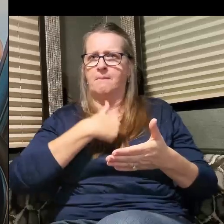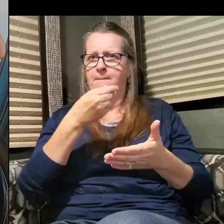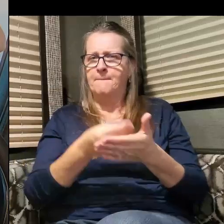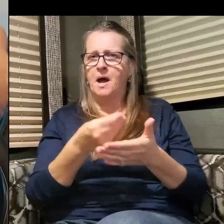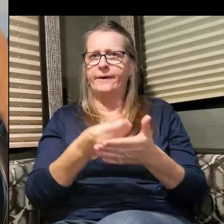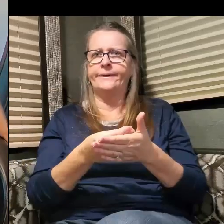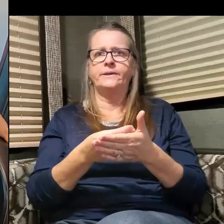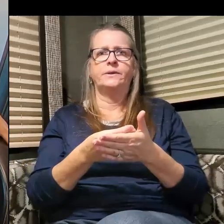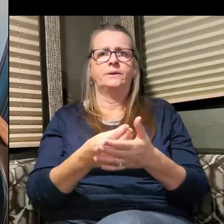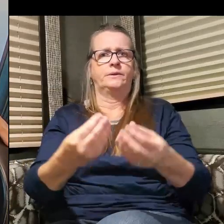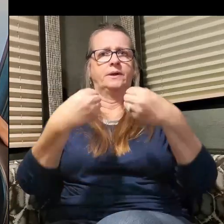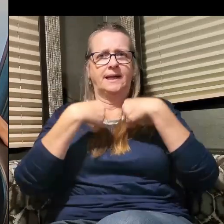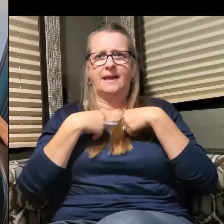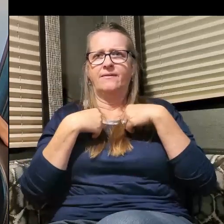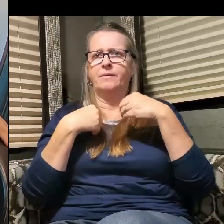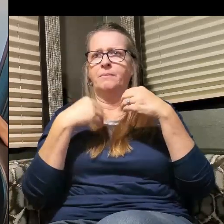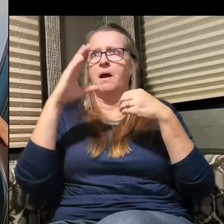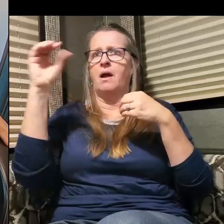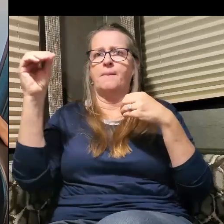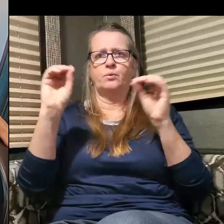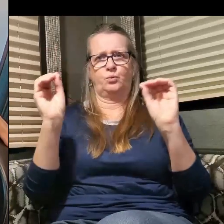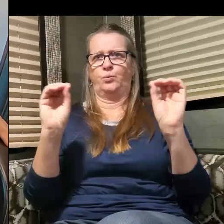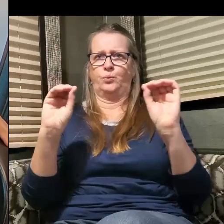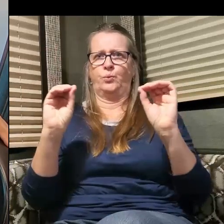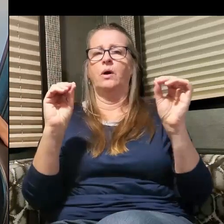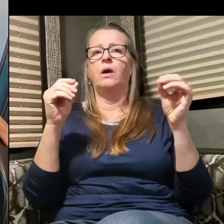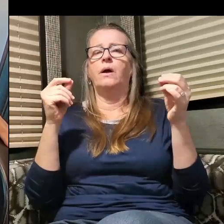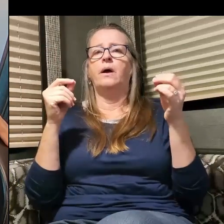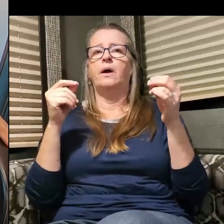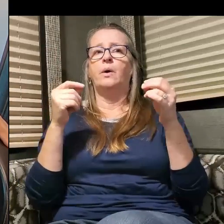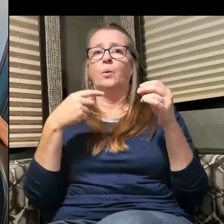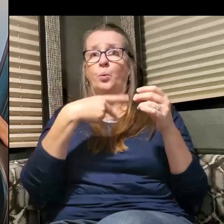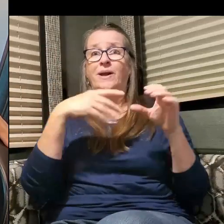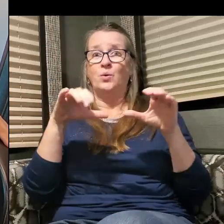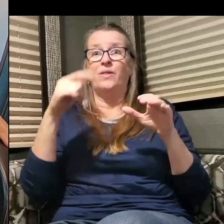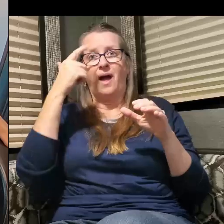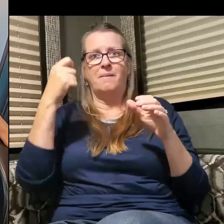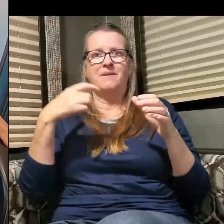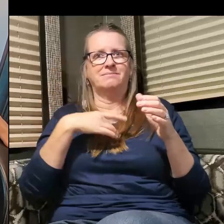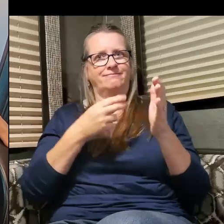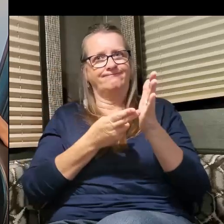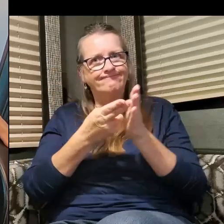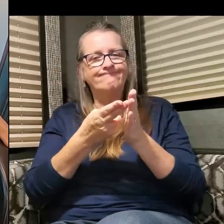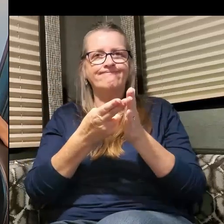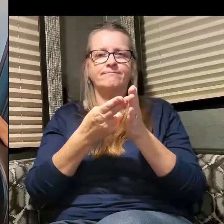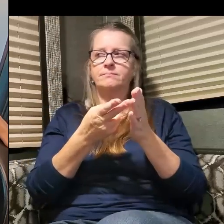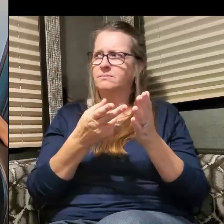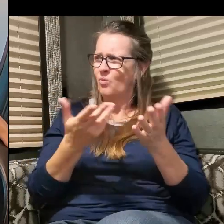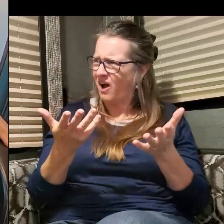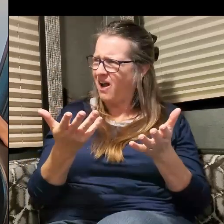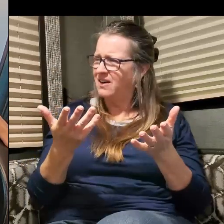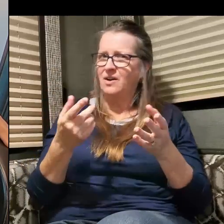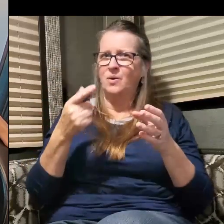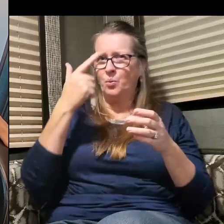own money. This was not given to us by the company, and we do that because we like to give an honest review. What?